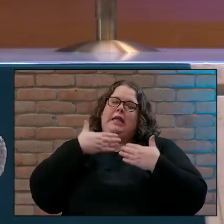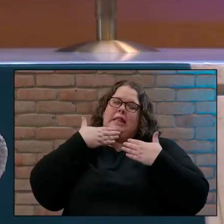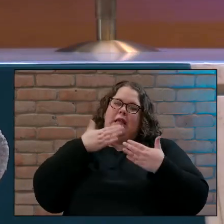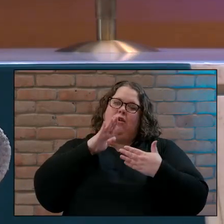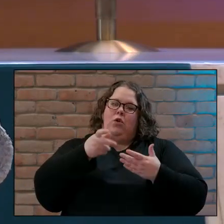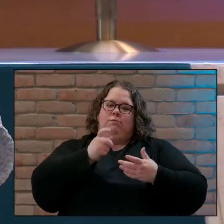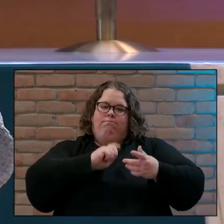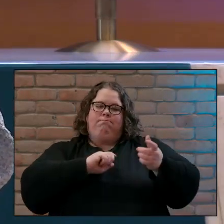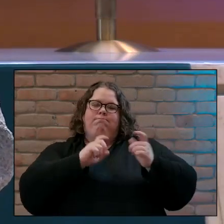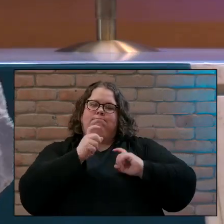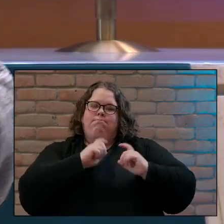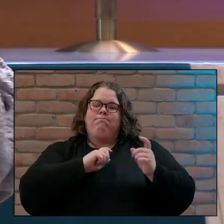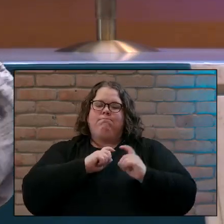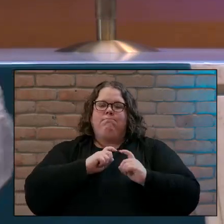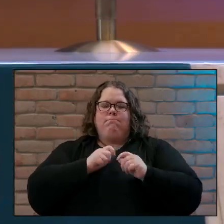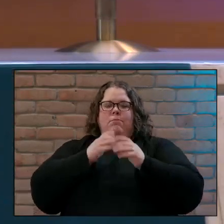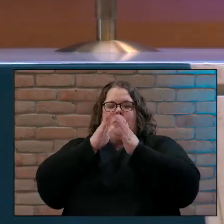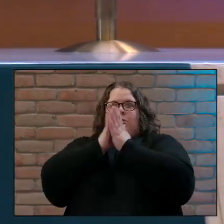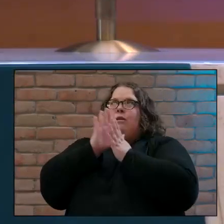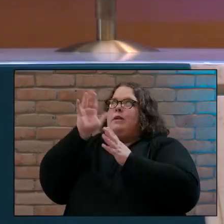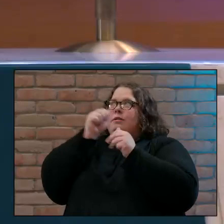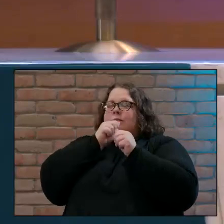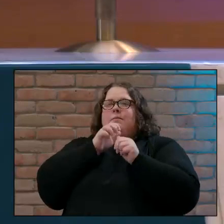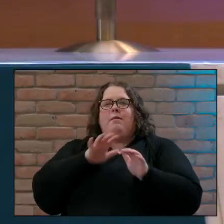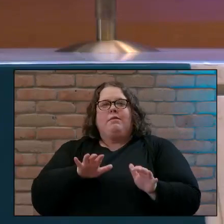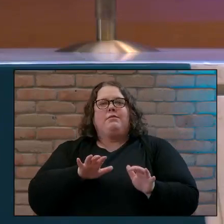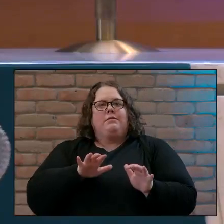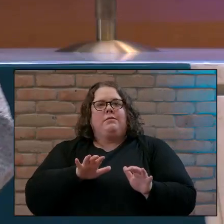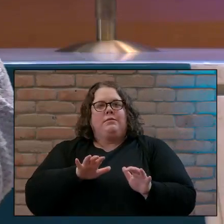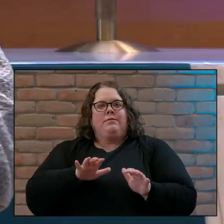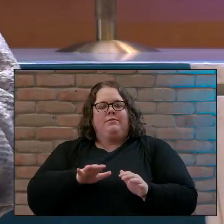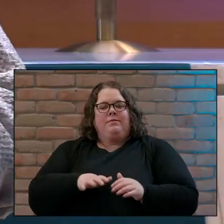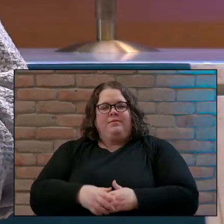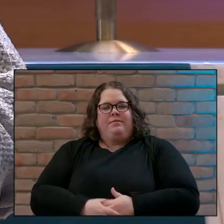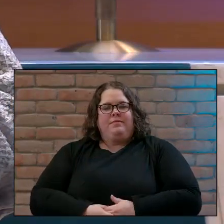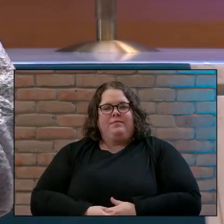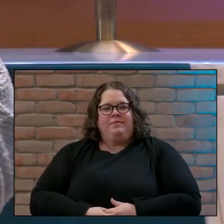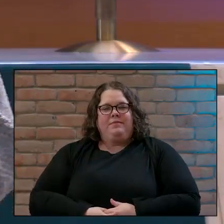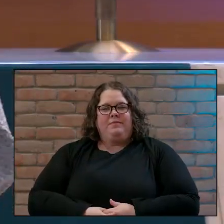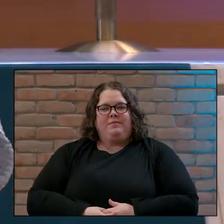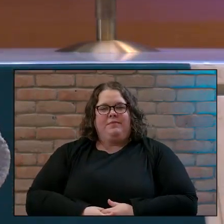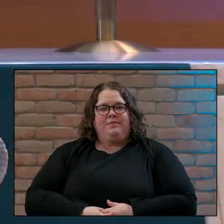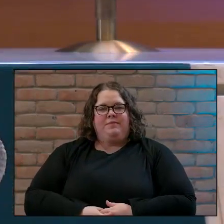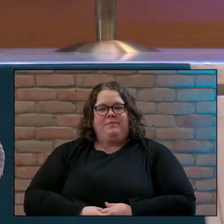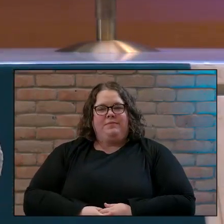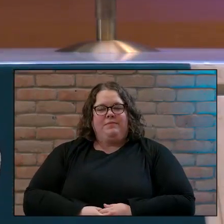God's blessing upon us as we continue now with our prayers.